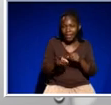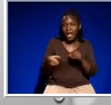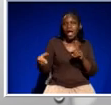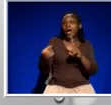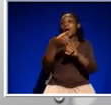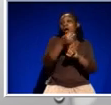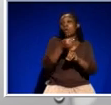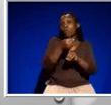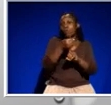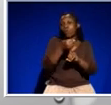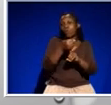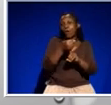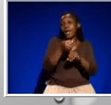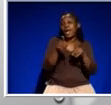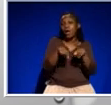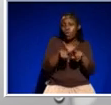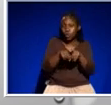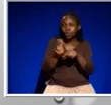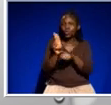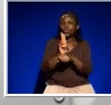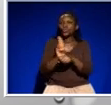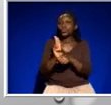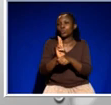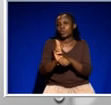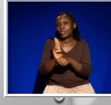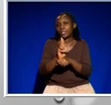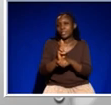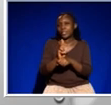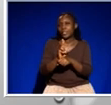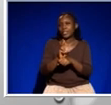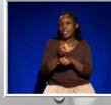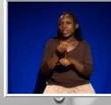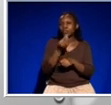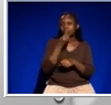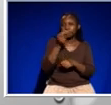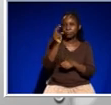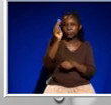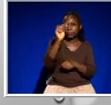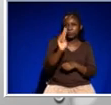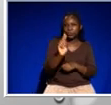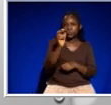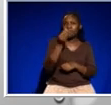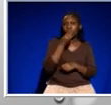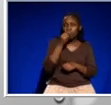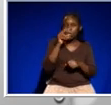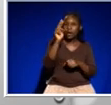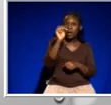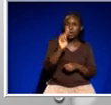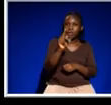acquire and utilize nutrients in their bodies.